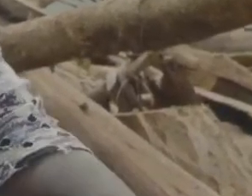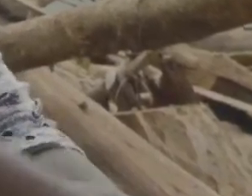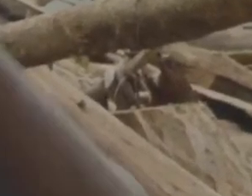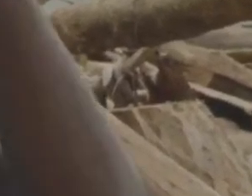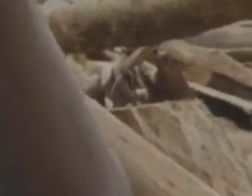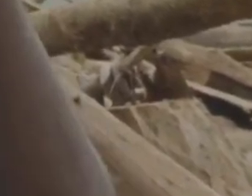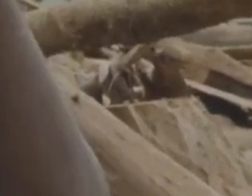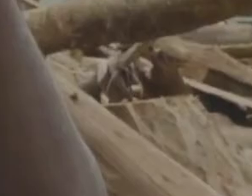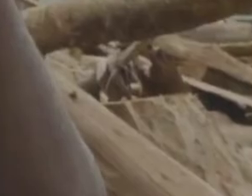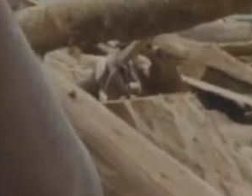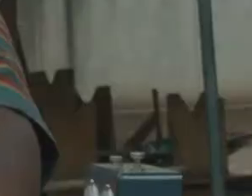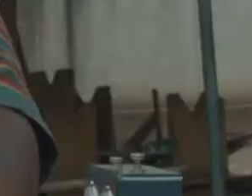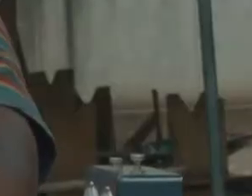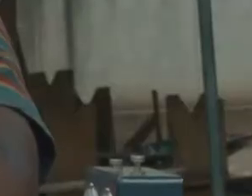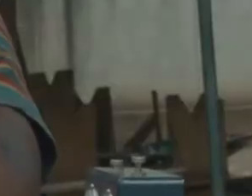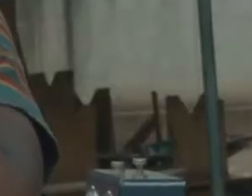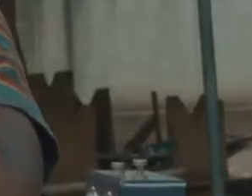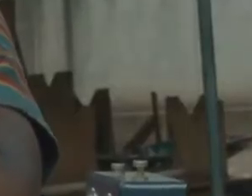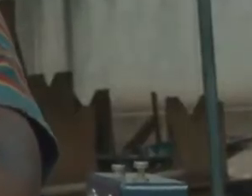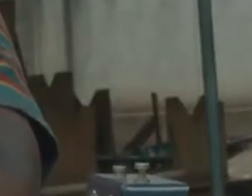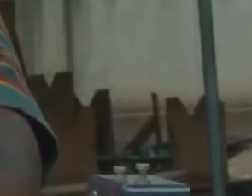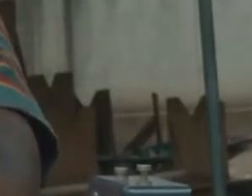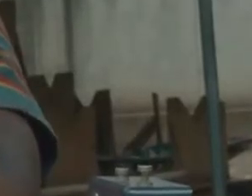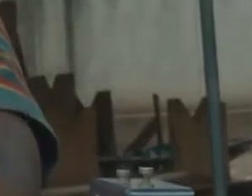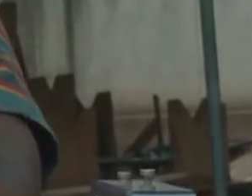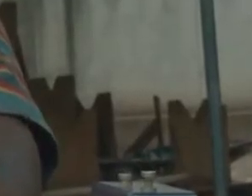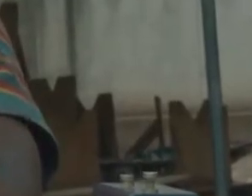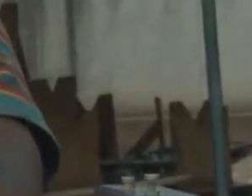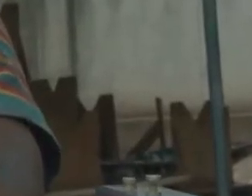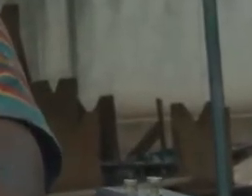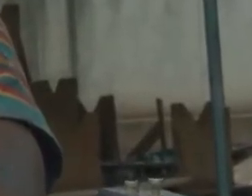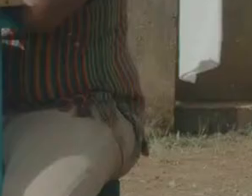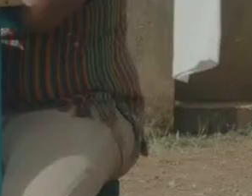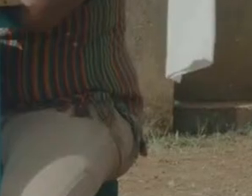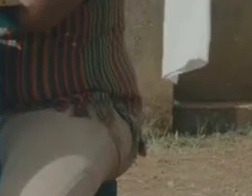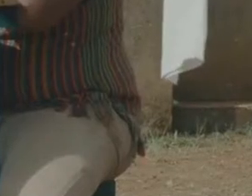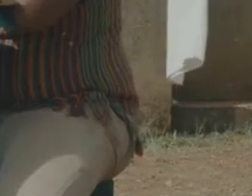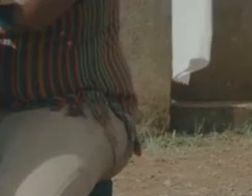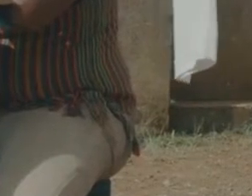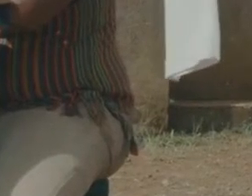In chess, the small one can become the big one.